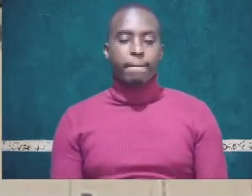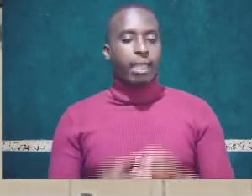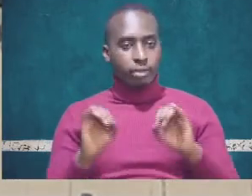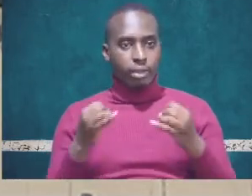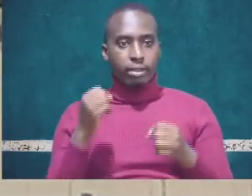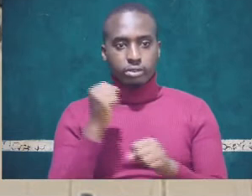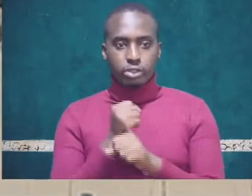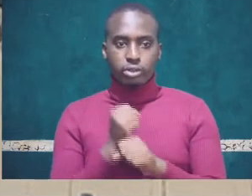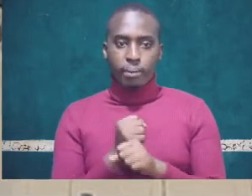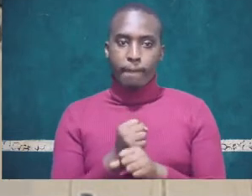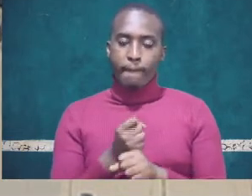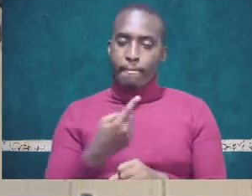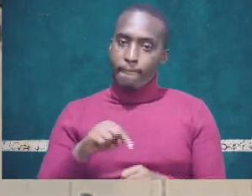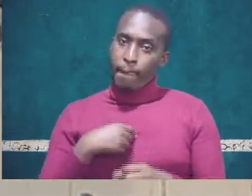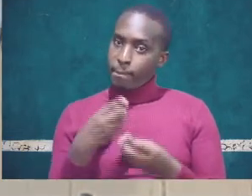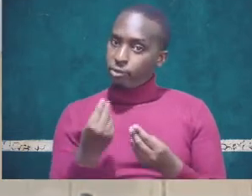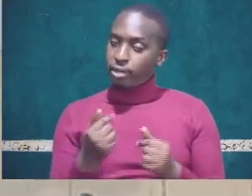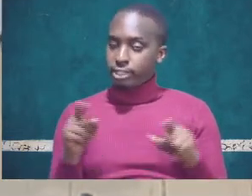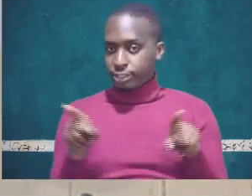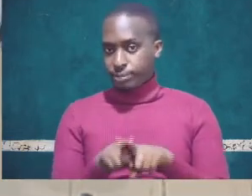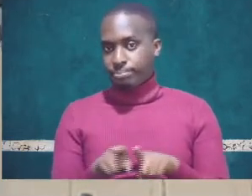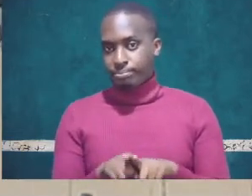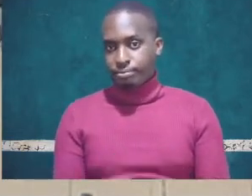see. Our price is constant.